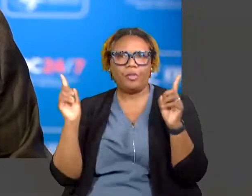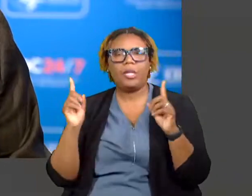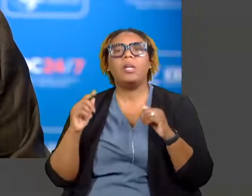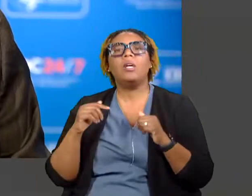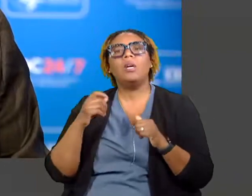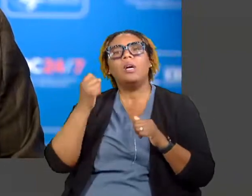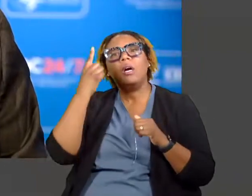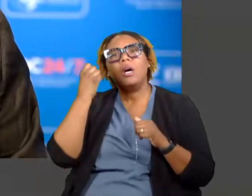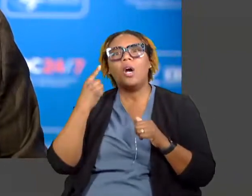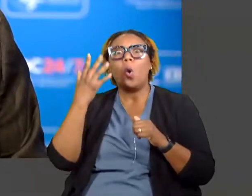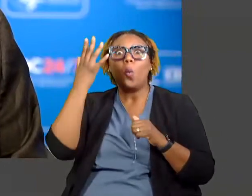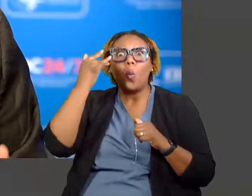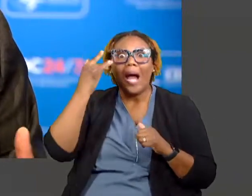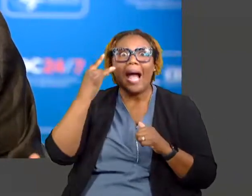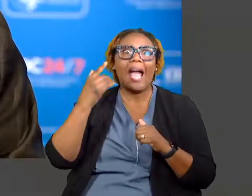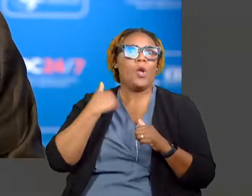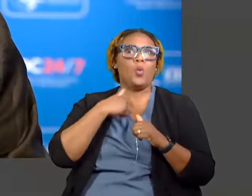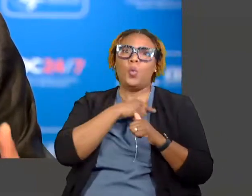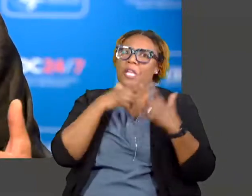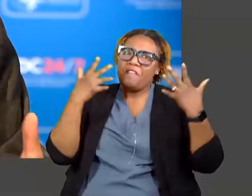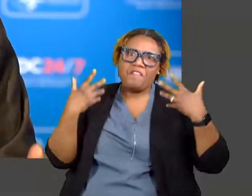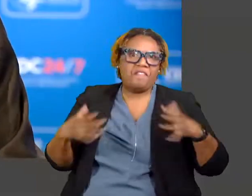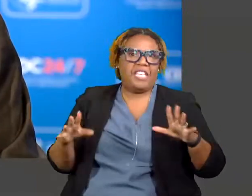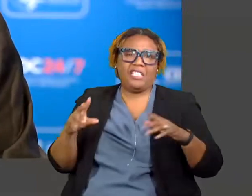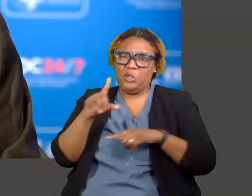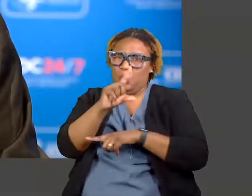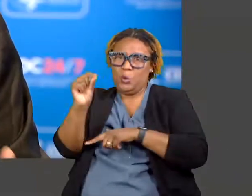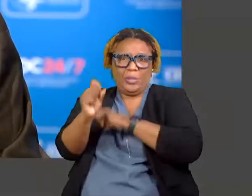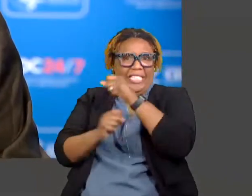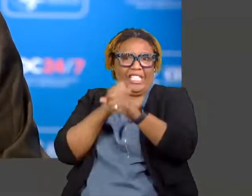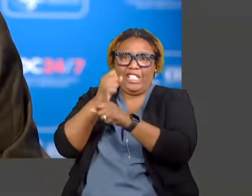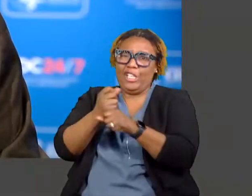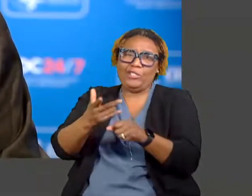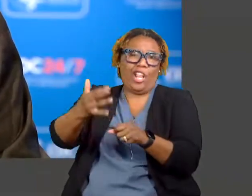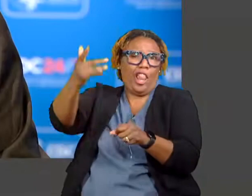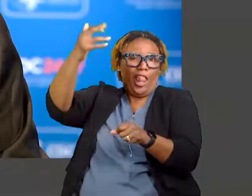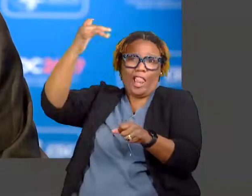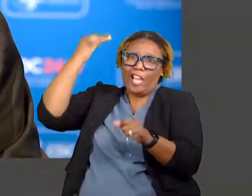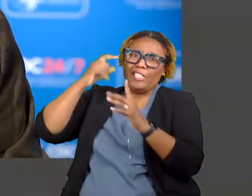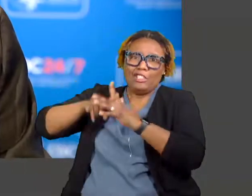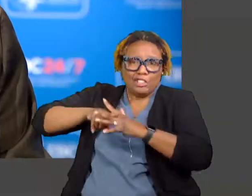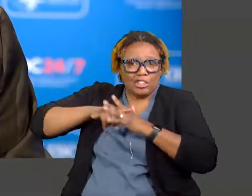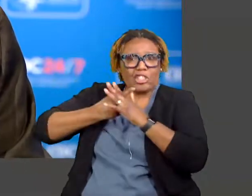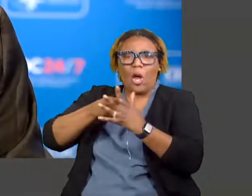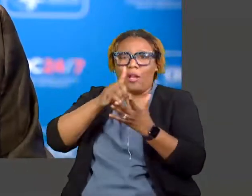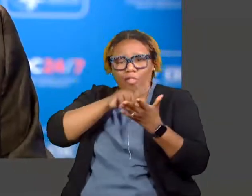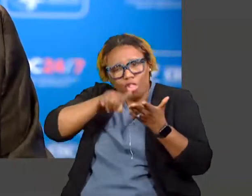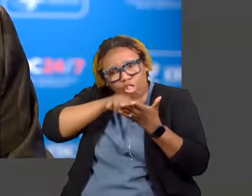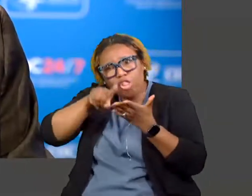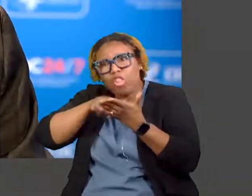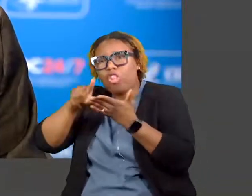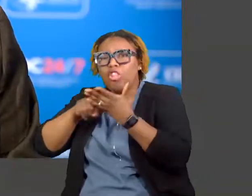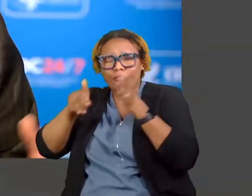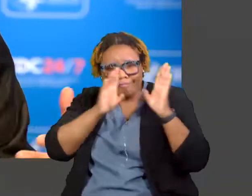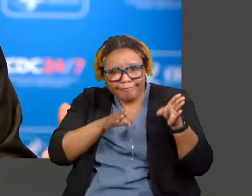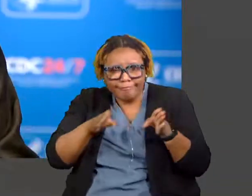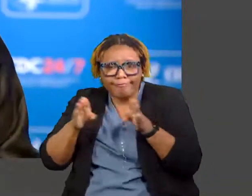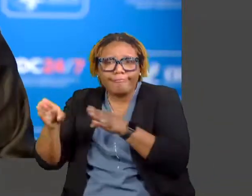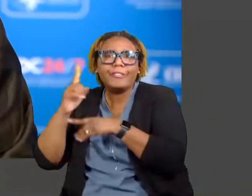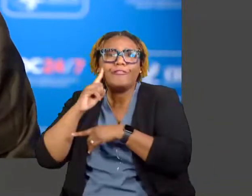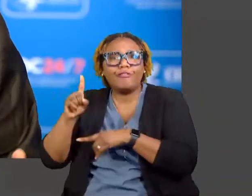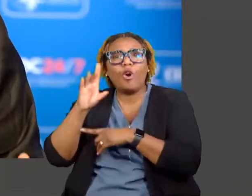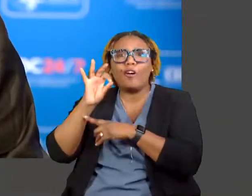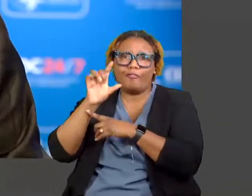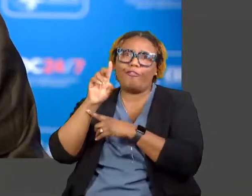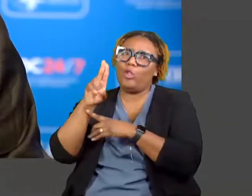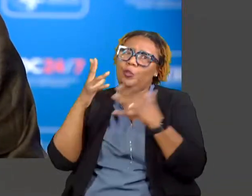2 decades of investment into planning and preparing for things like influenza, particularly influenzas like this. As a